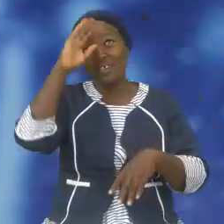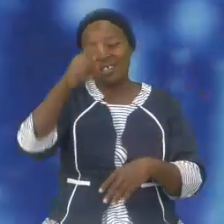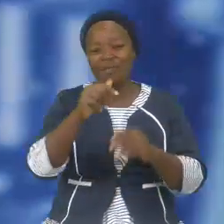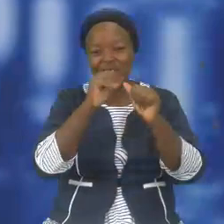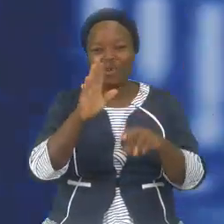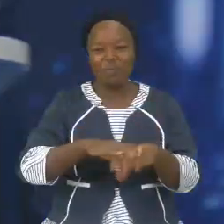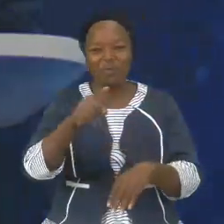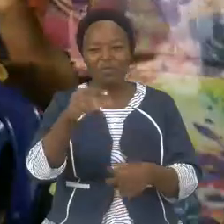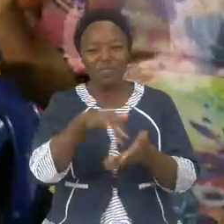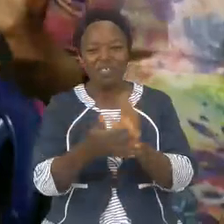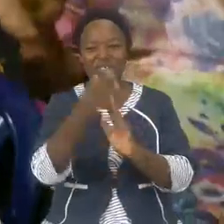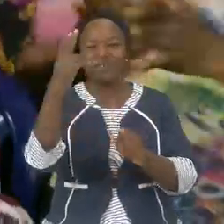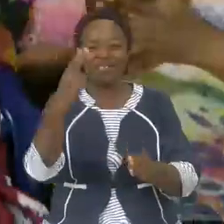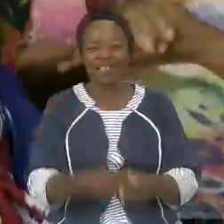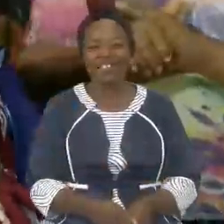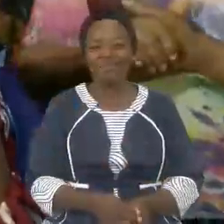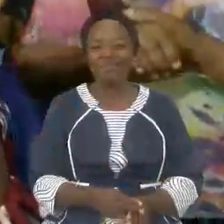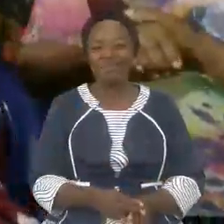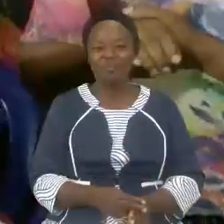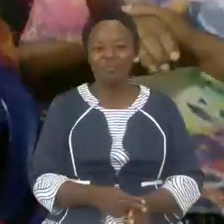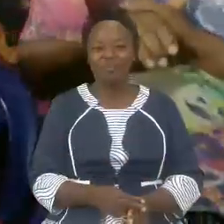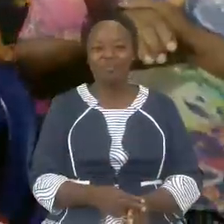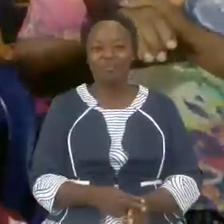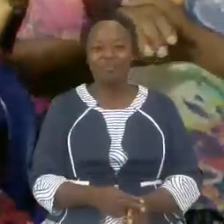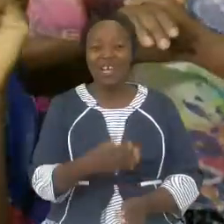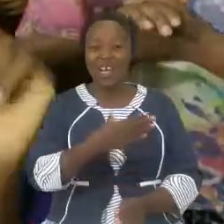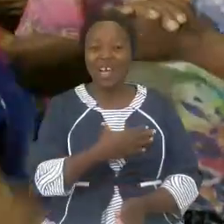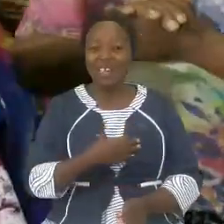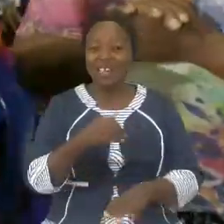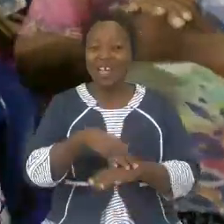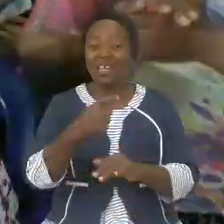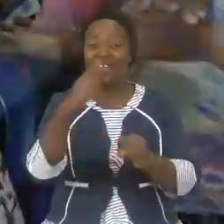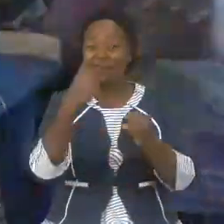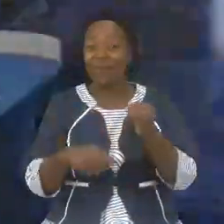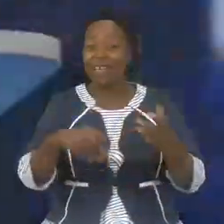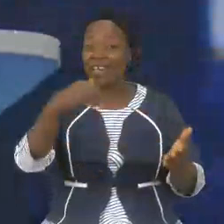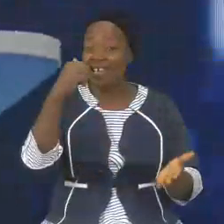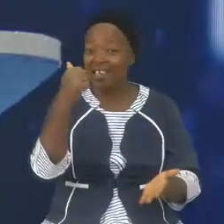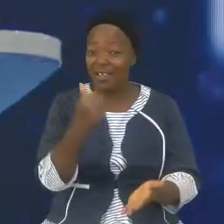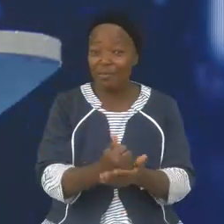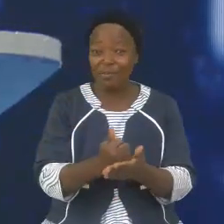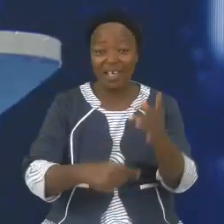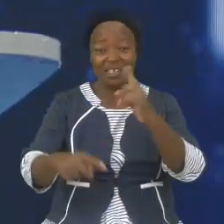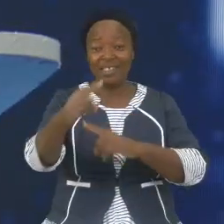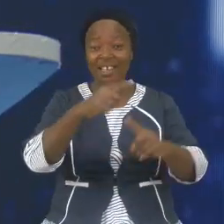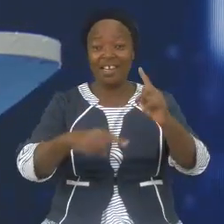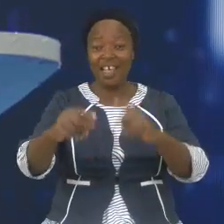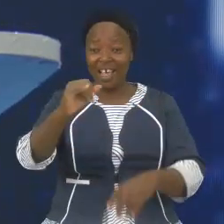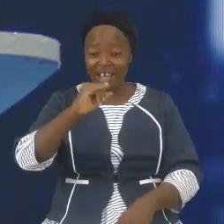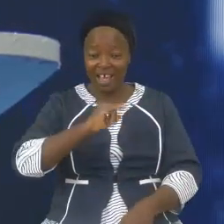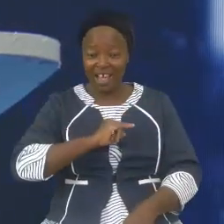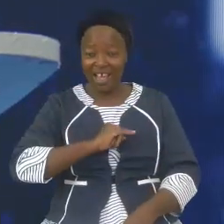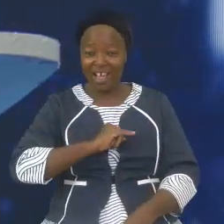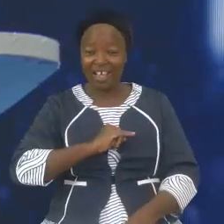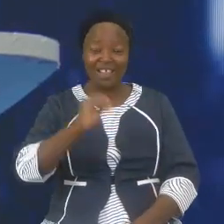in Jesus' name. At the final amen, I will testify.